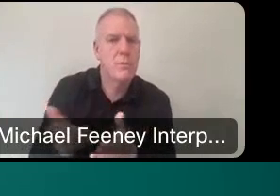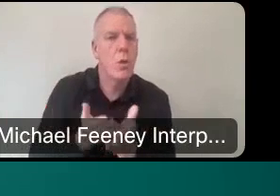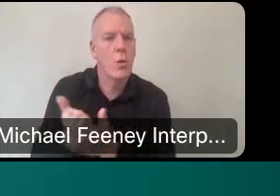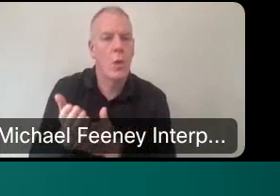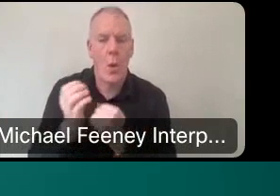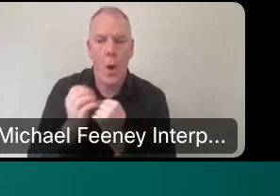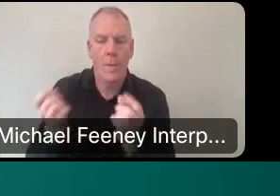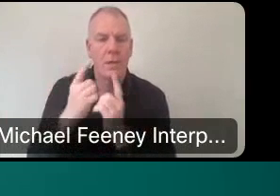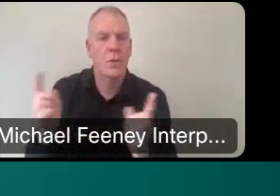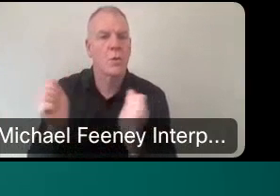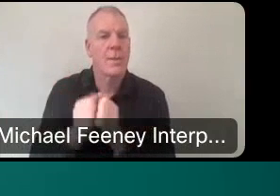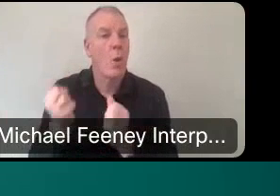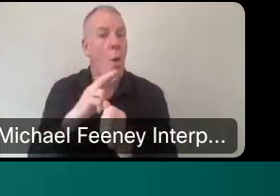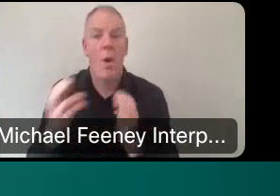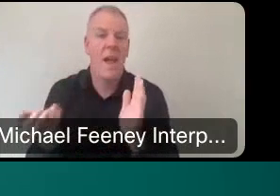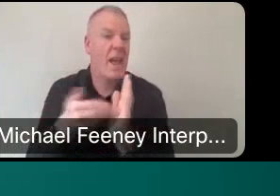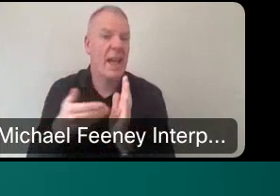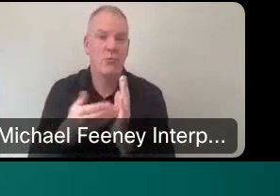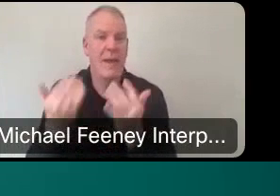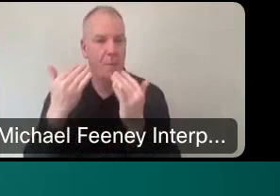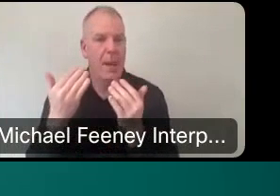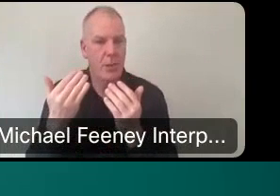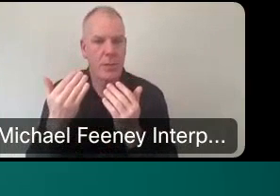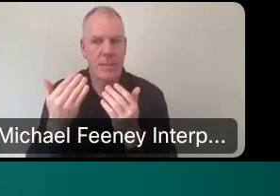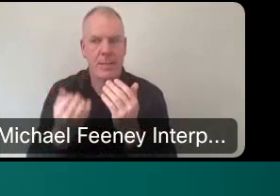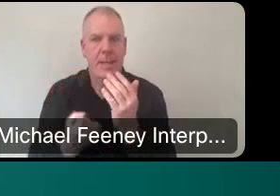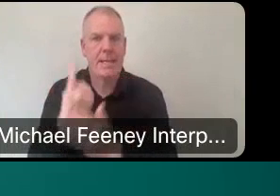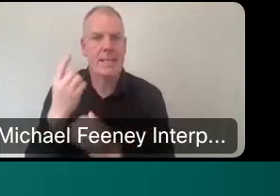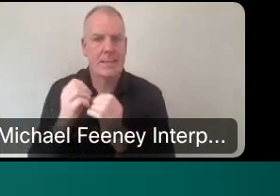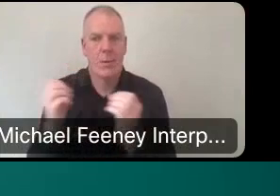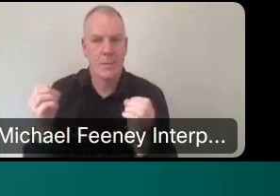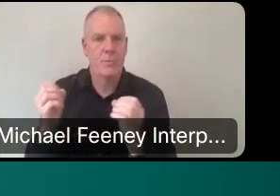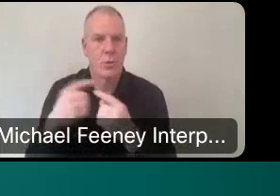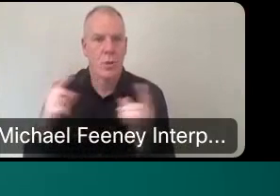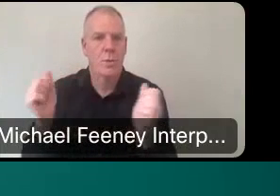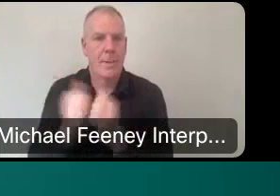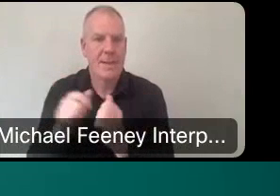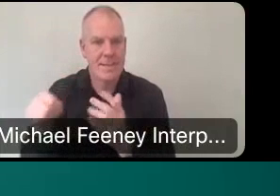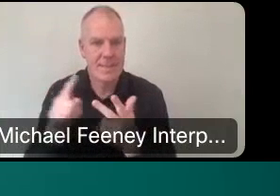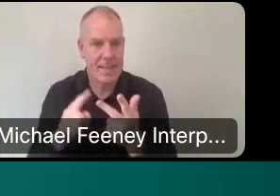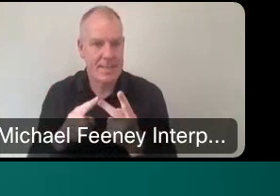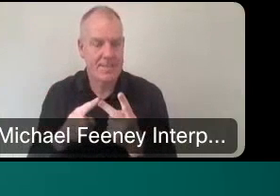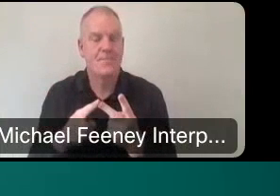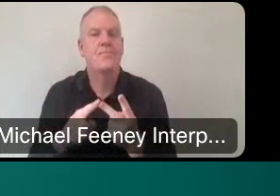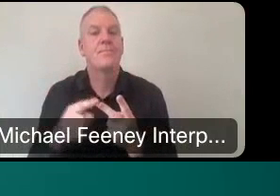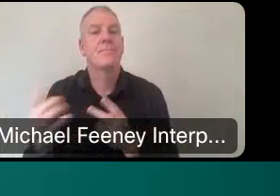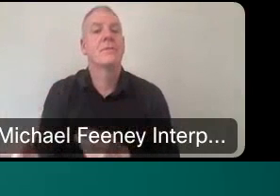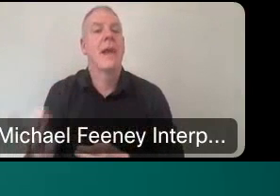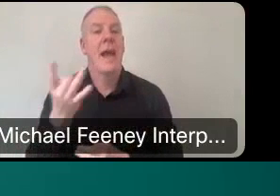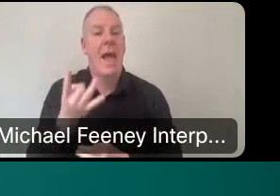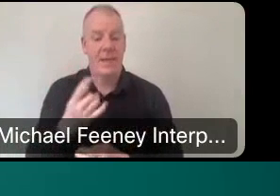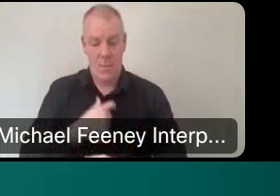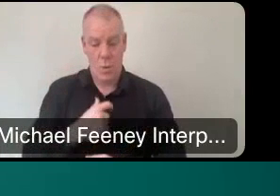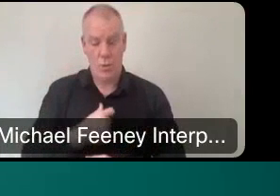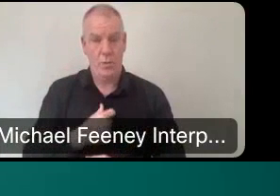or additional information notifiable instant open disclosure meeting. This request should be submitted to the designated